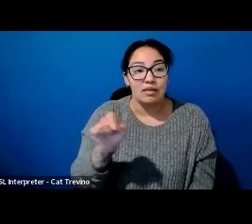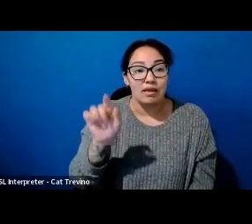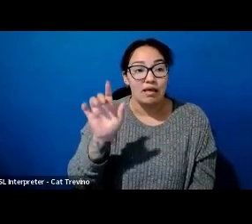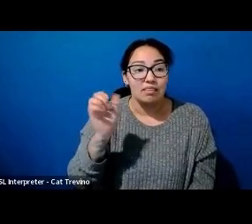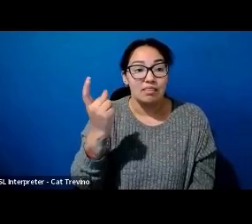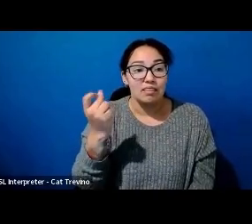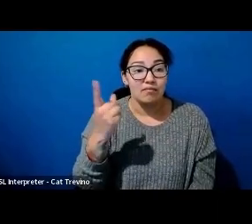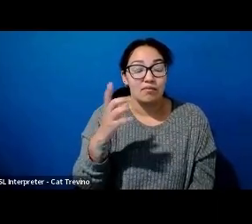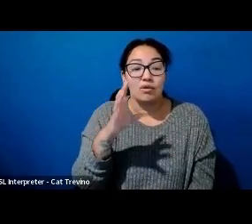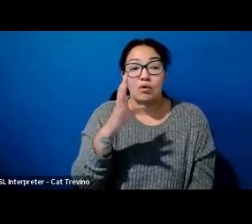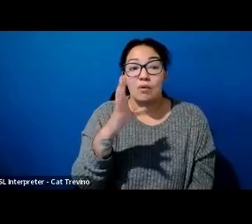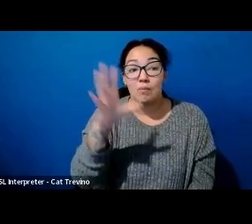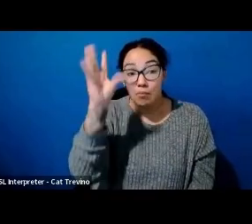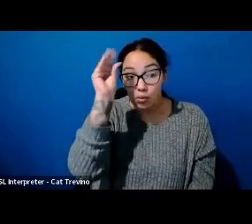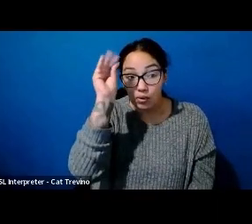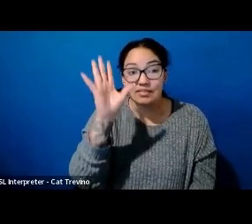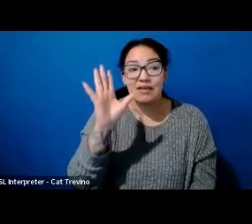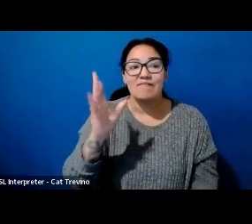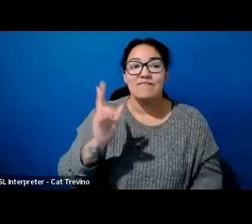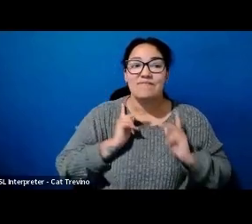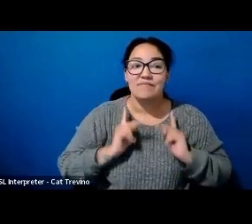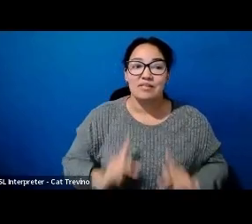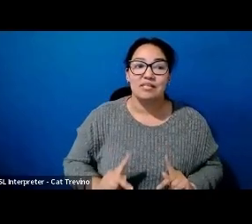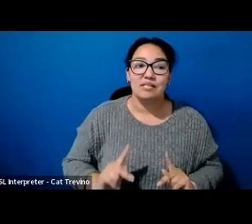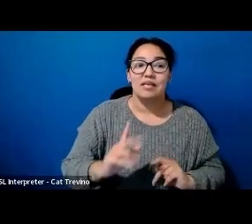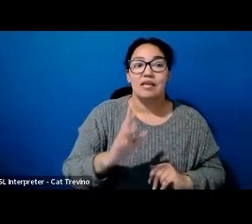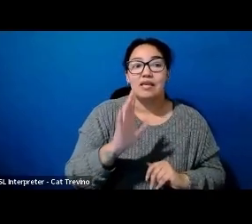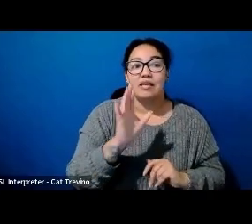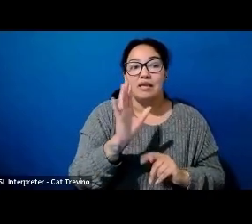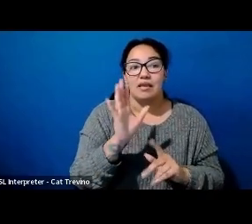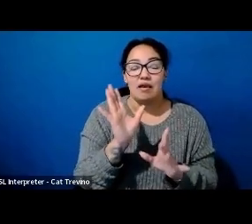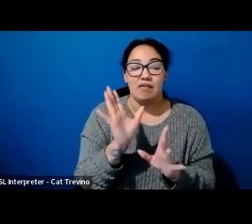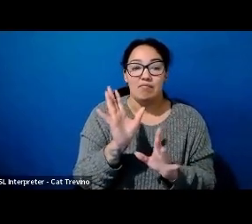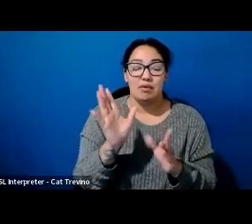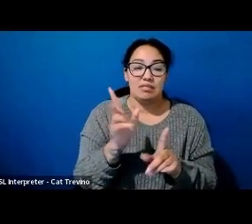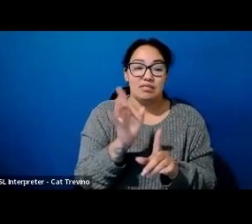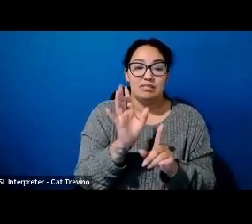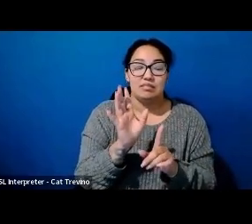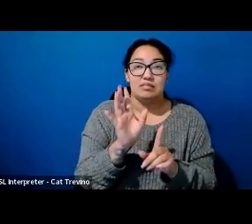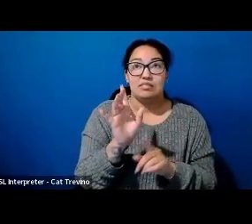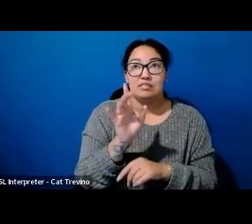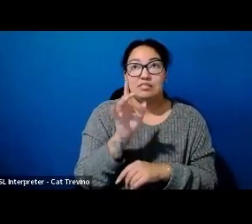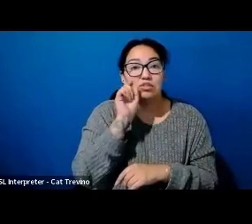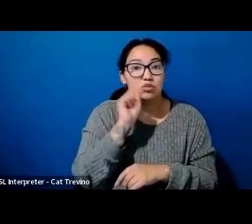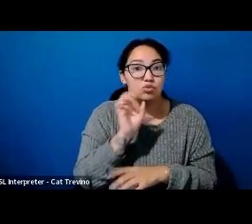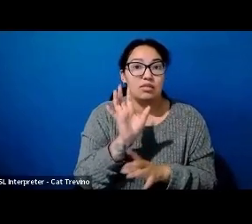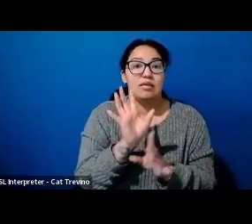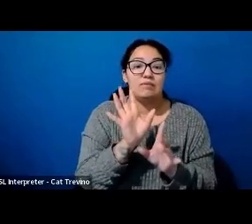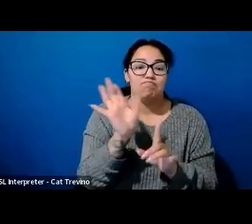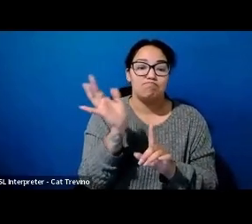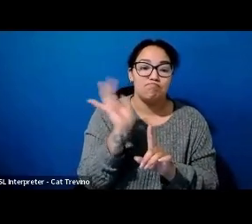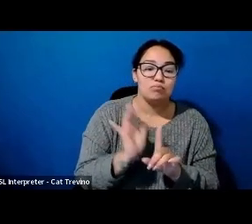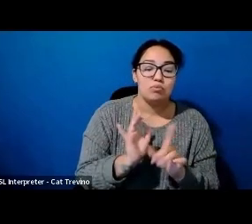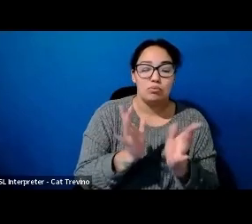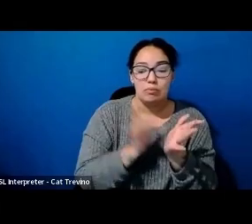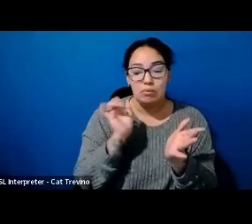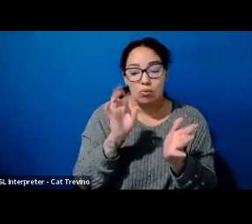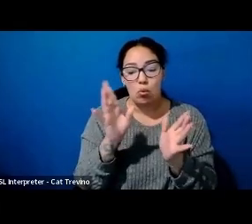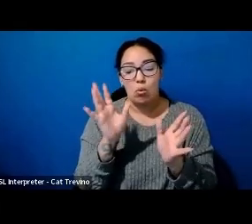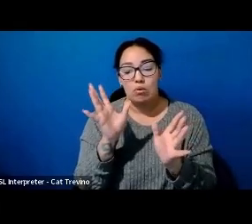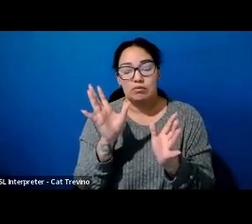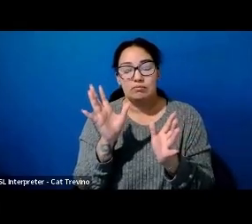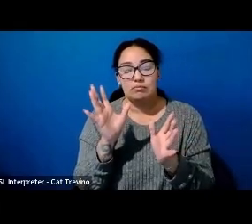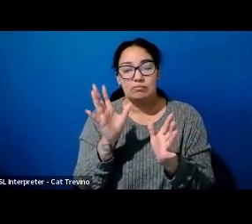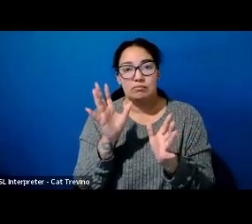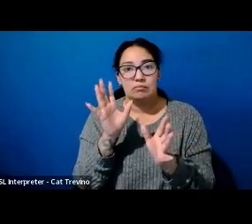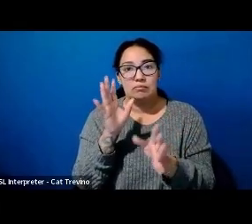in high school have been physically and or sexually victimized by a dating partner. And so